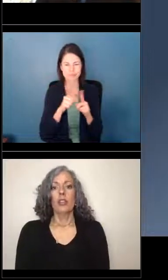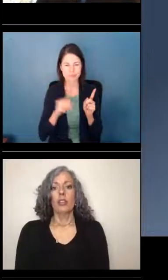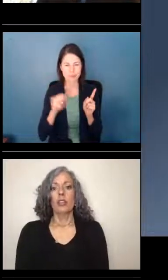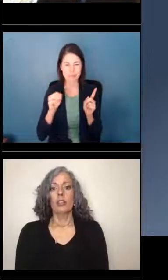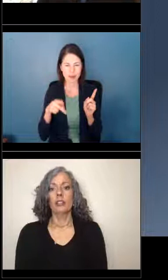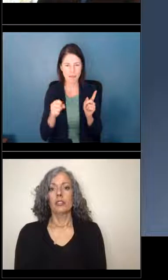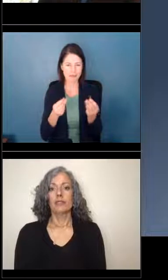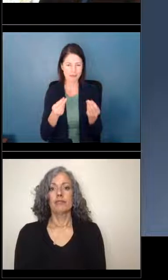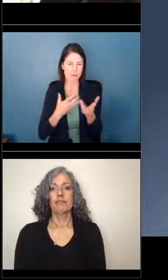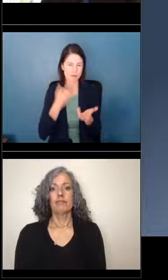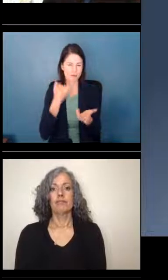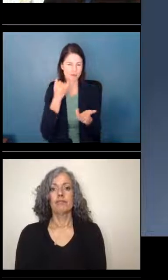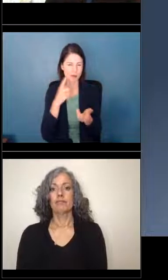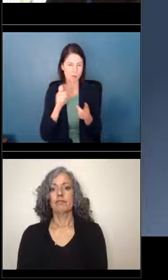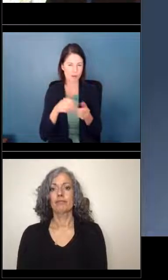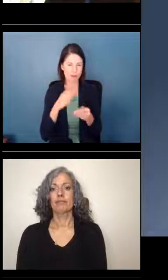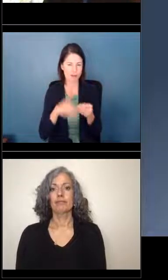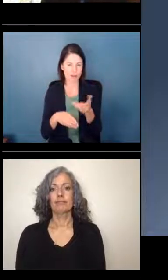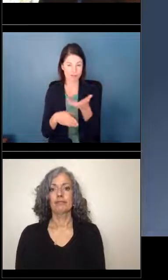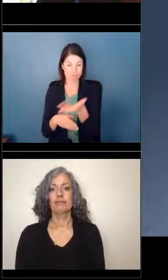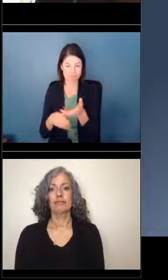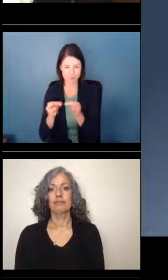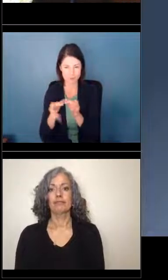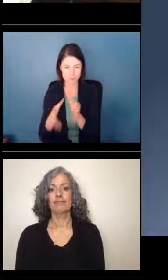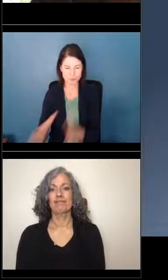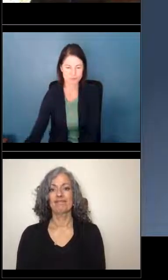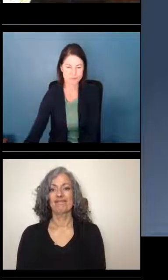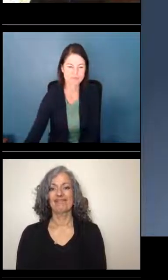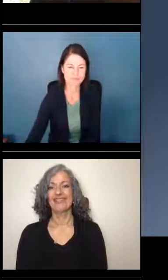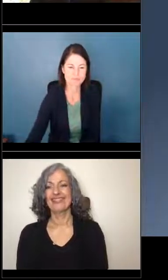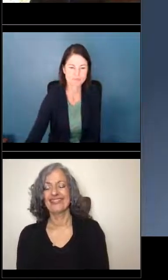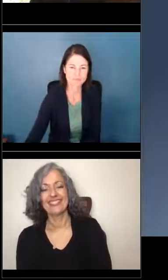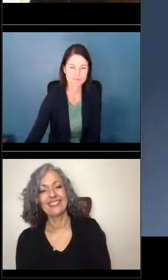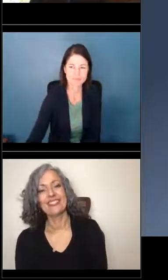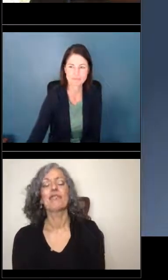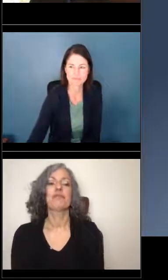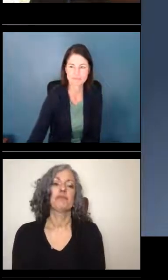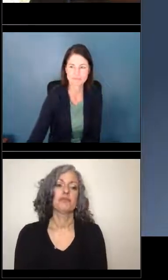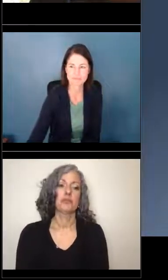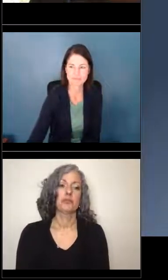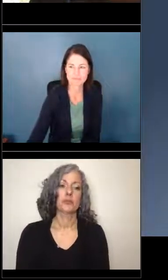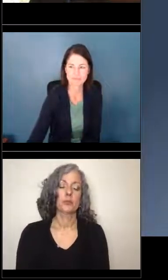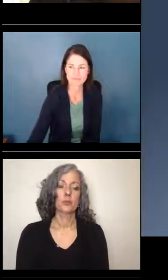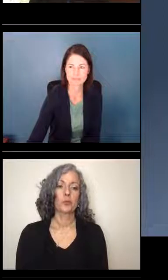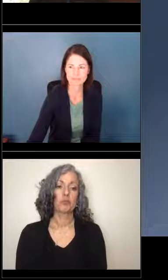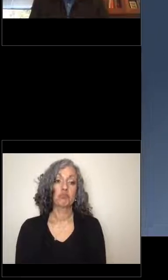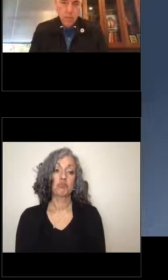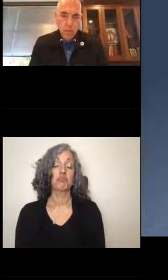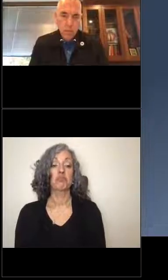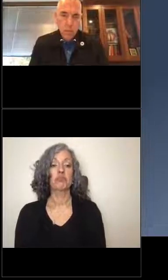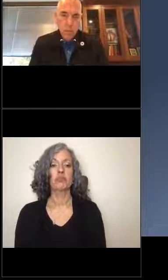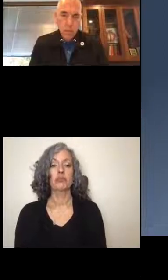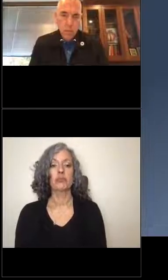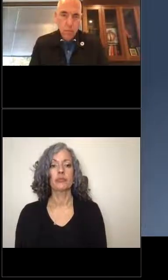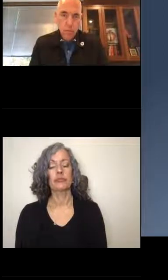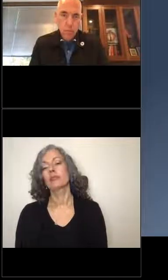This is a statewide look. You can see there's a lot of overlap with the National Highway Freight Network. Next slide.